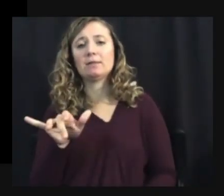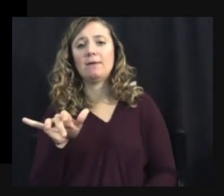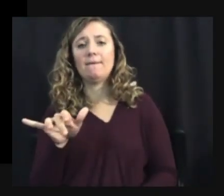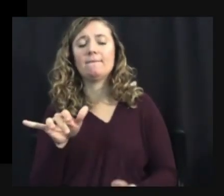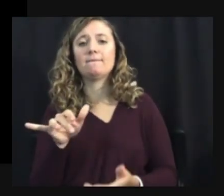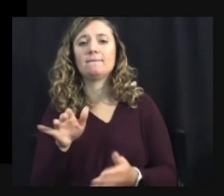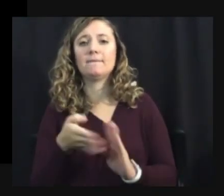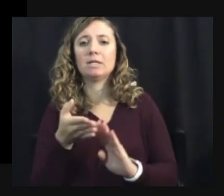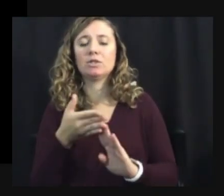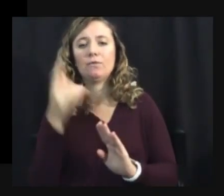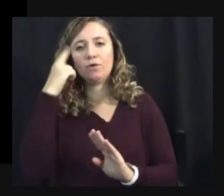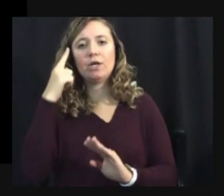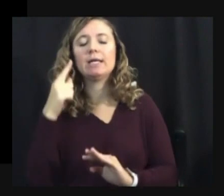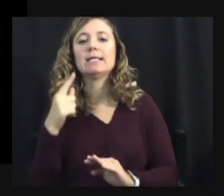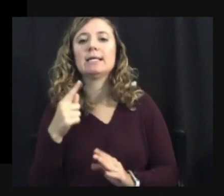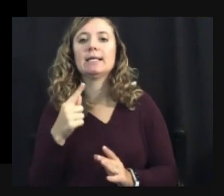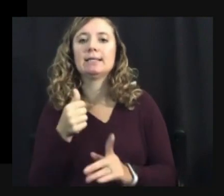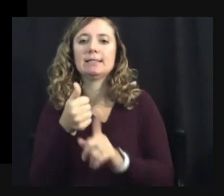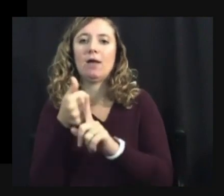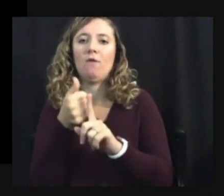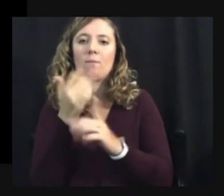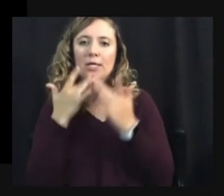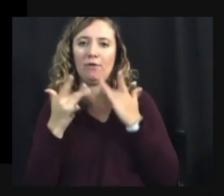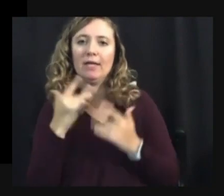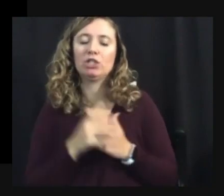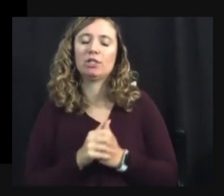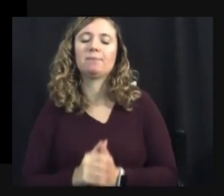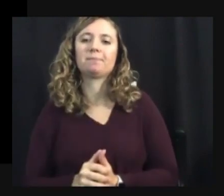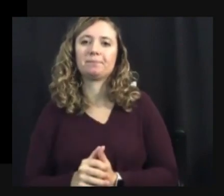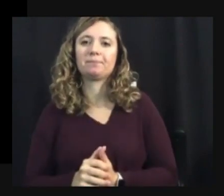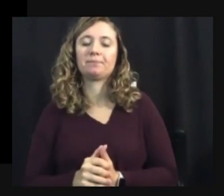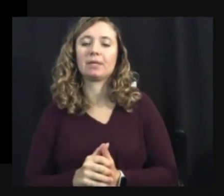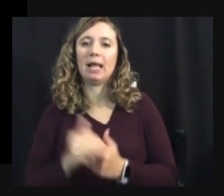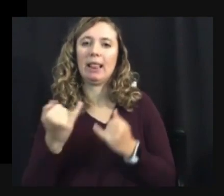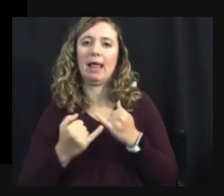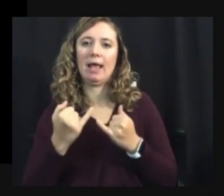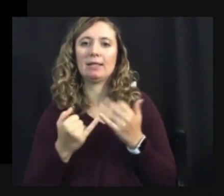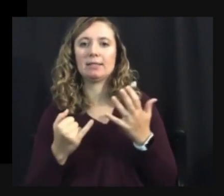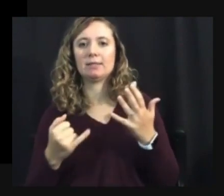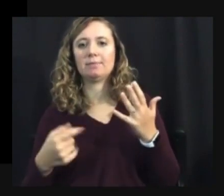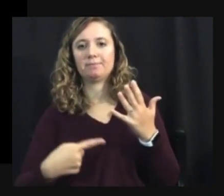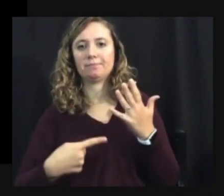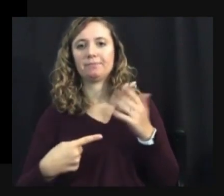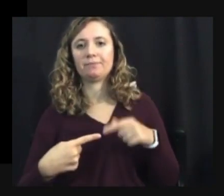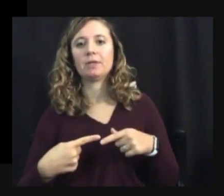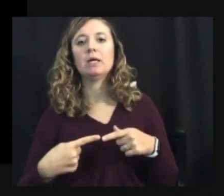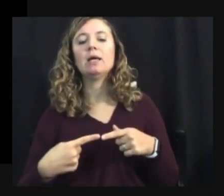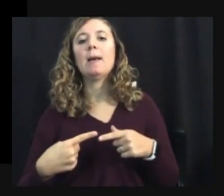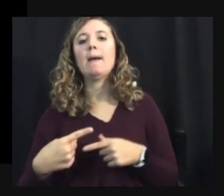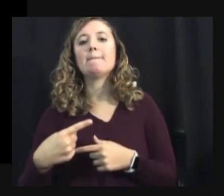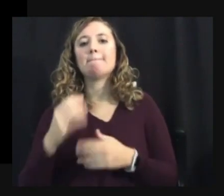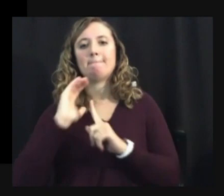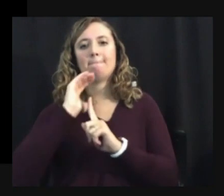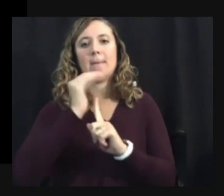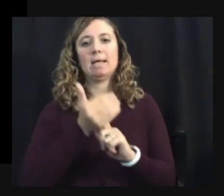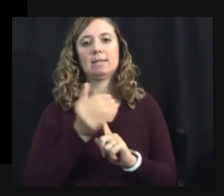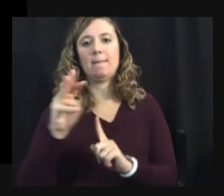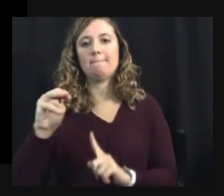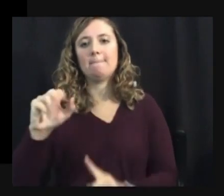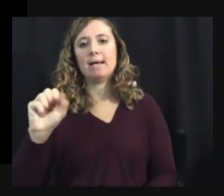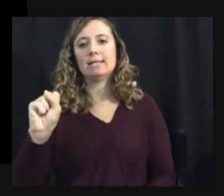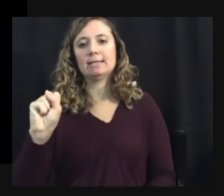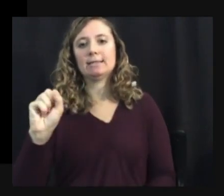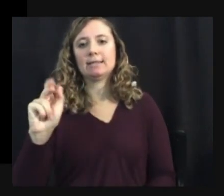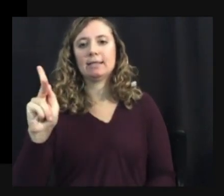self-preservation. And lastly is masking. My